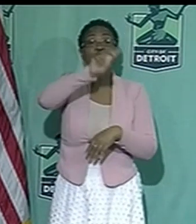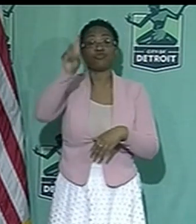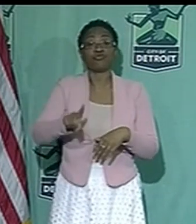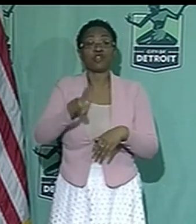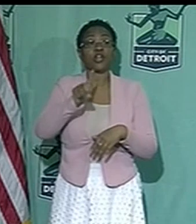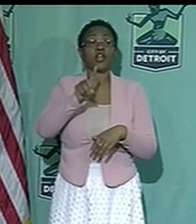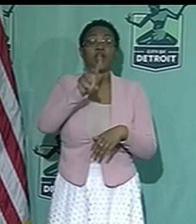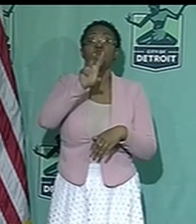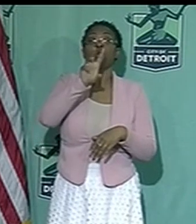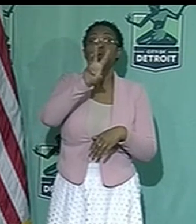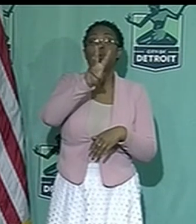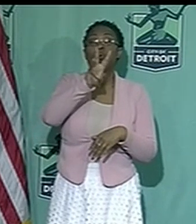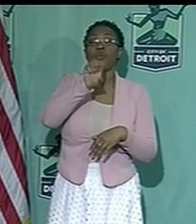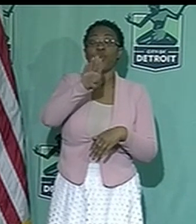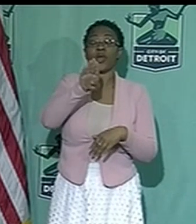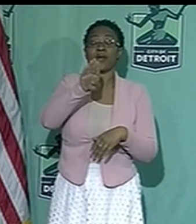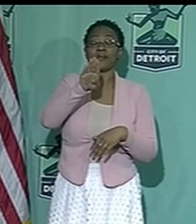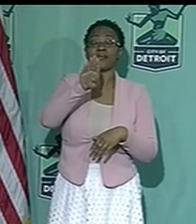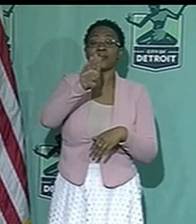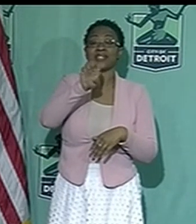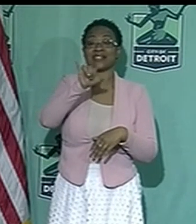website, to Detroit Health Department at